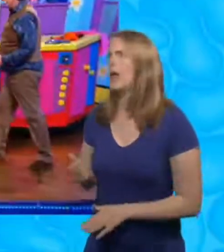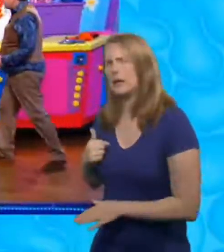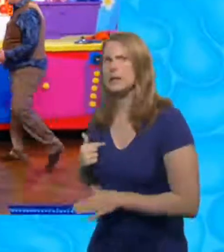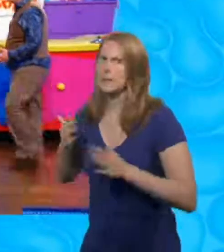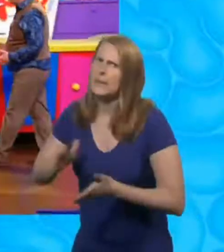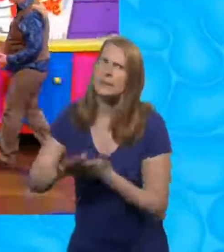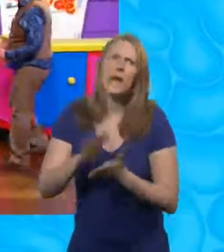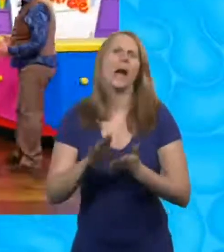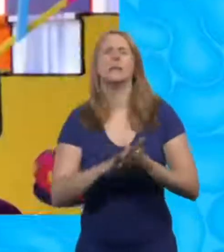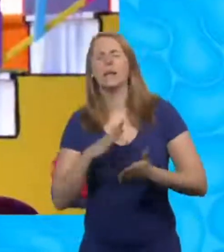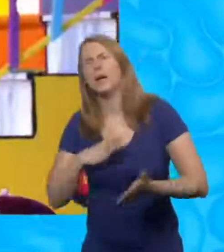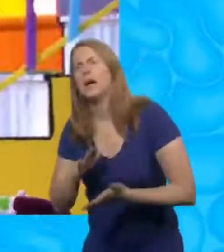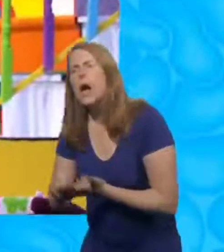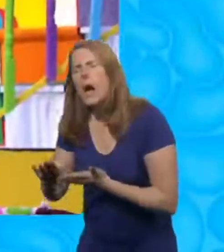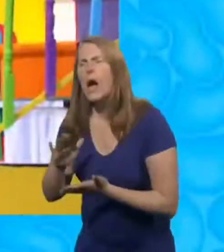Must.